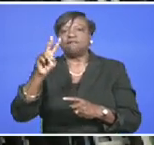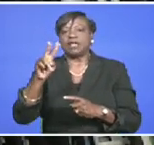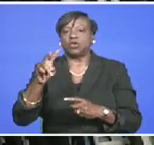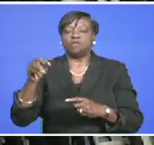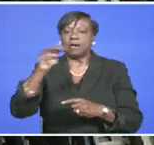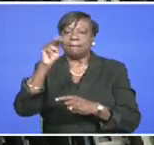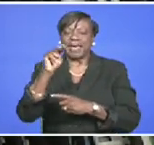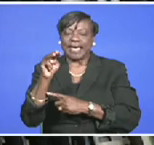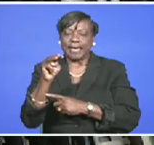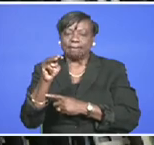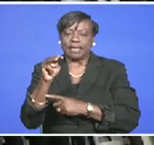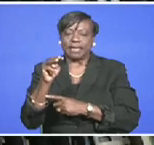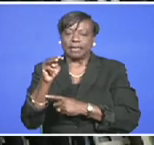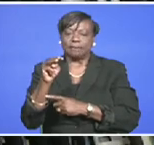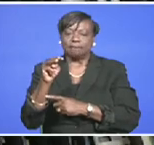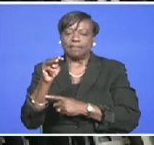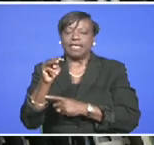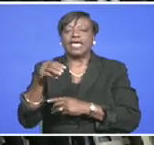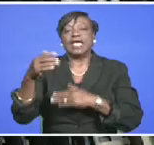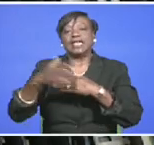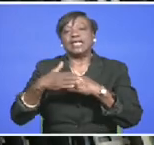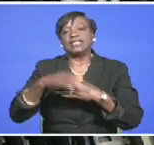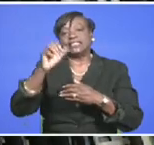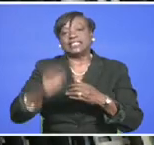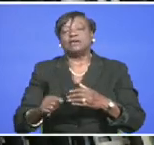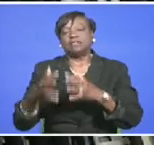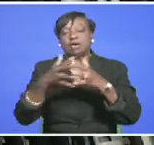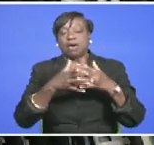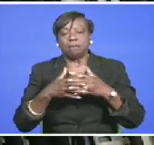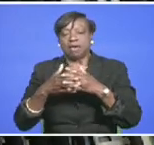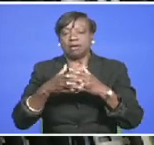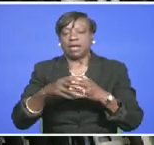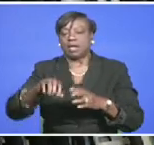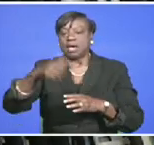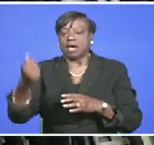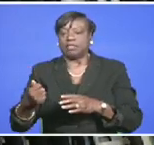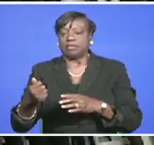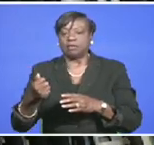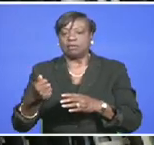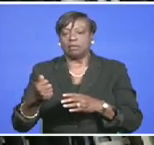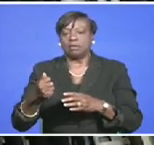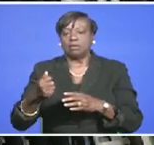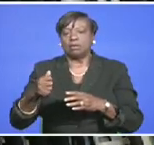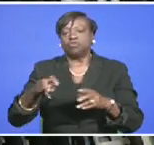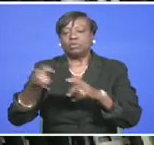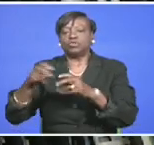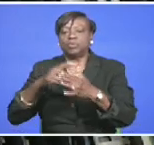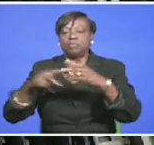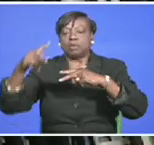Miami as a way of looking at the South American hub, and a couple of other trips so that we look at promoting financial services.